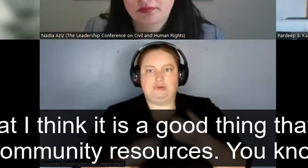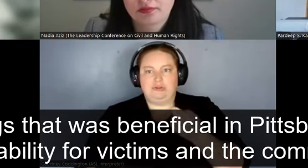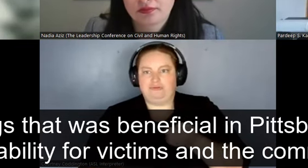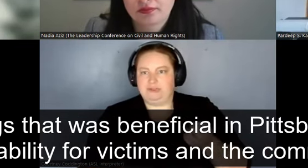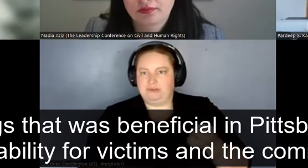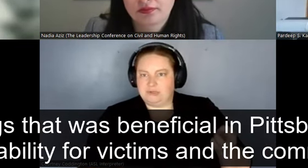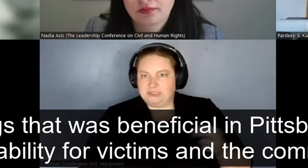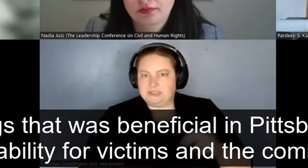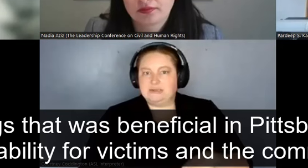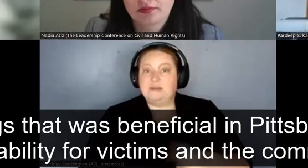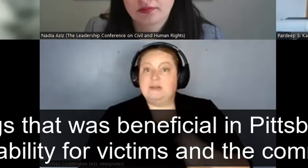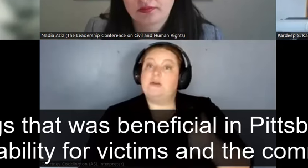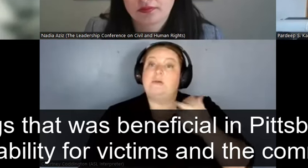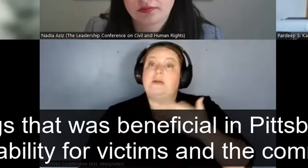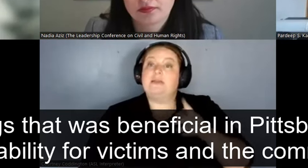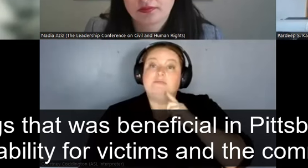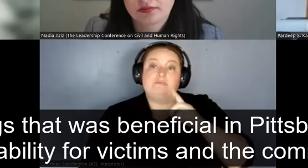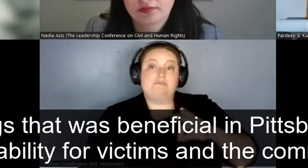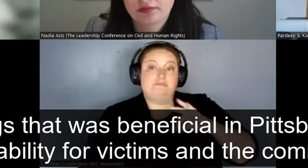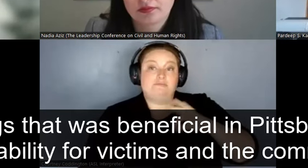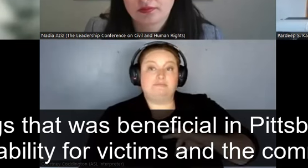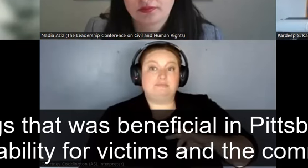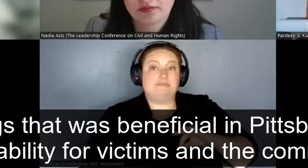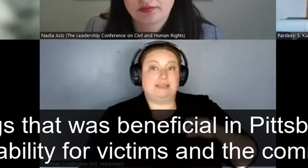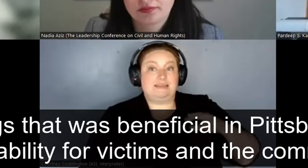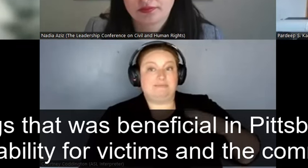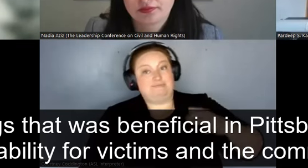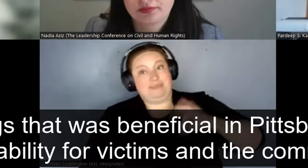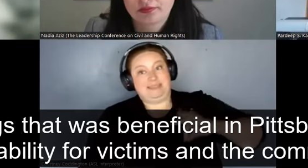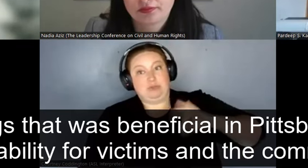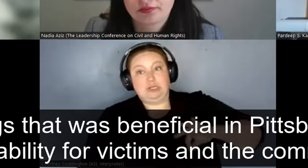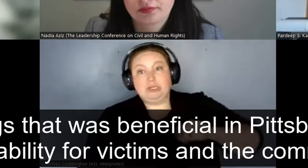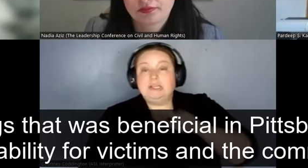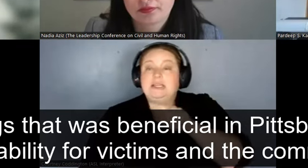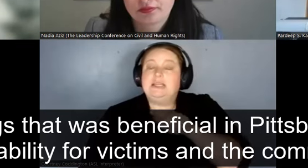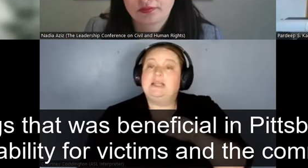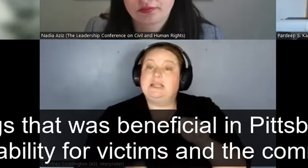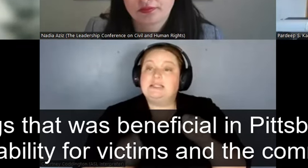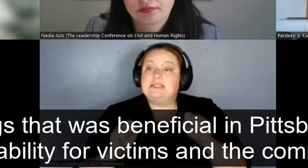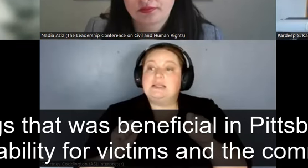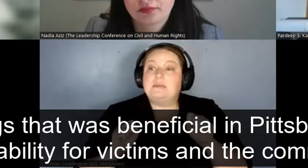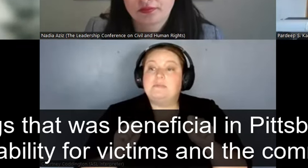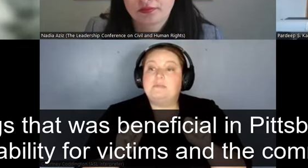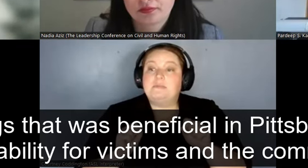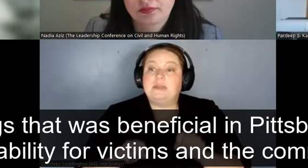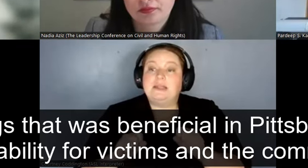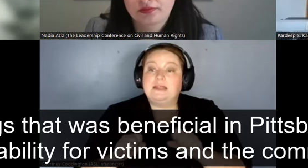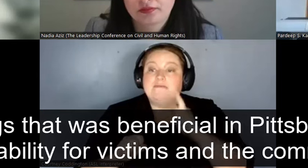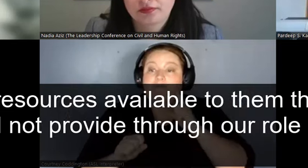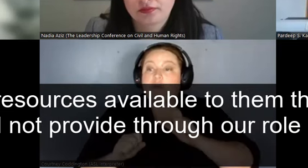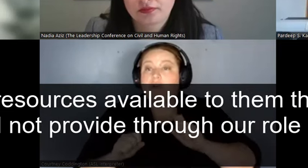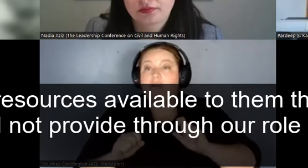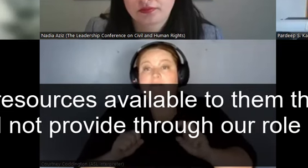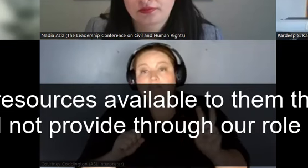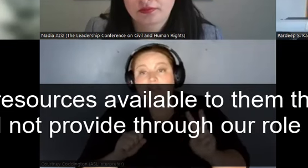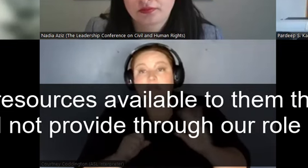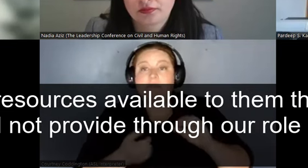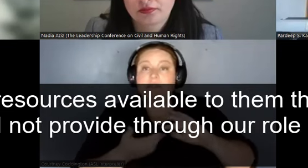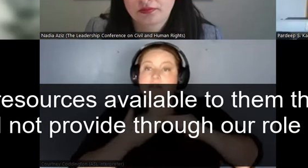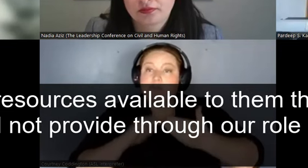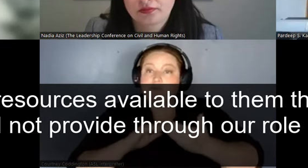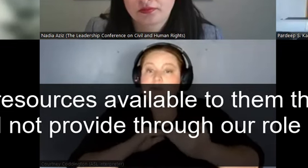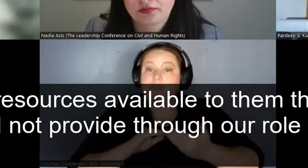one of the things that was very beneficial in Pittsburgh was just the ability for victims and the communities to